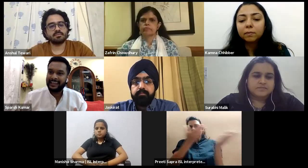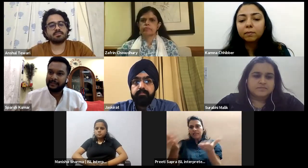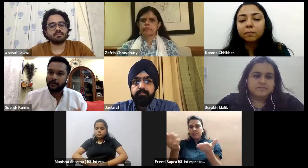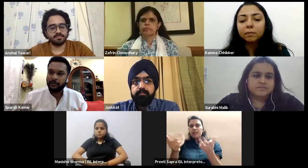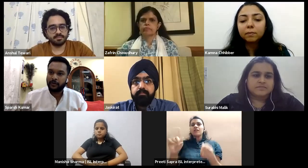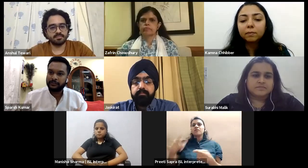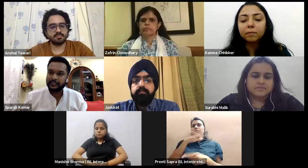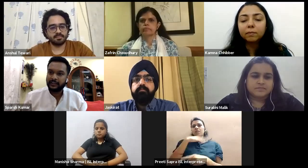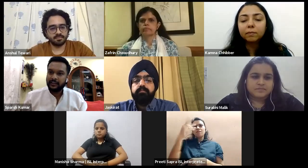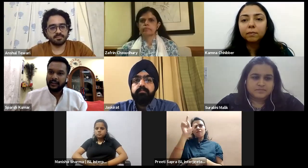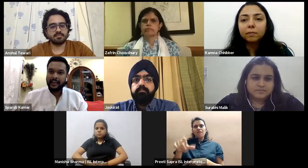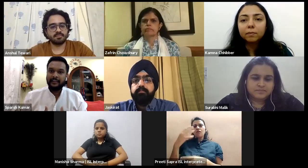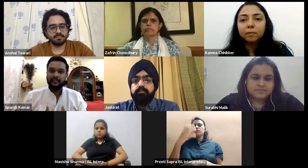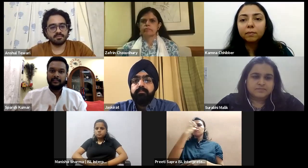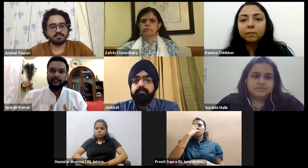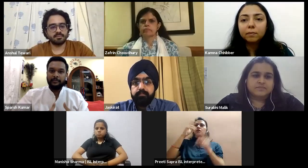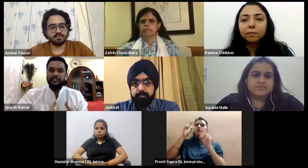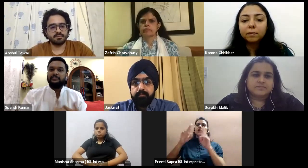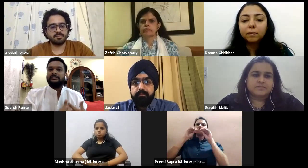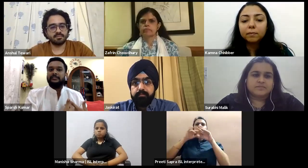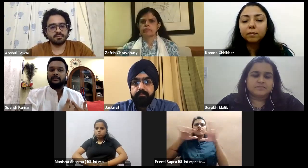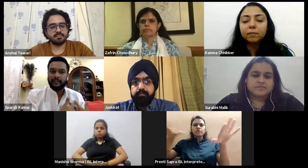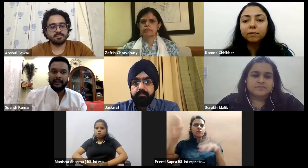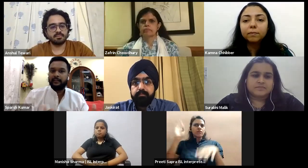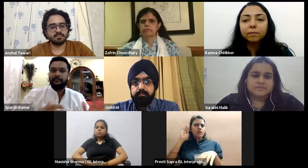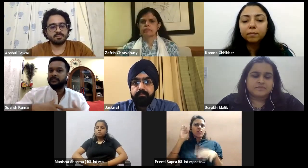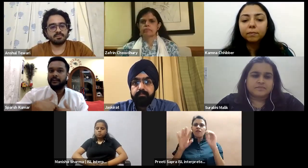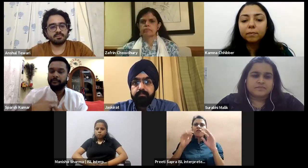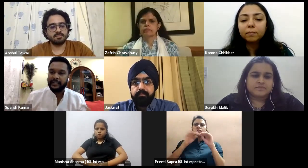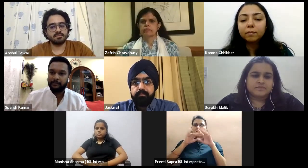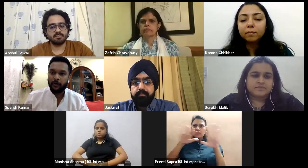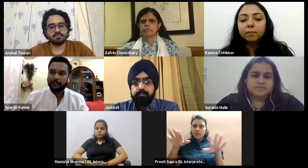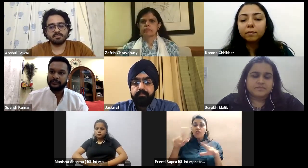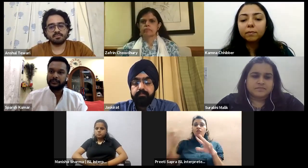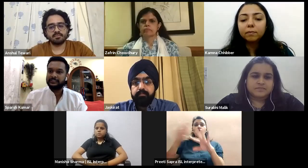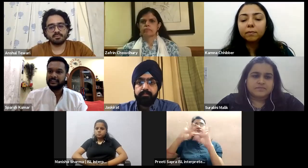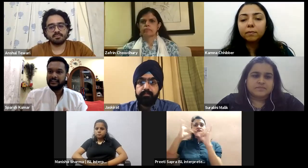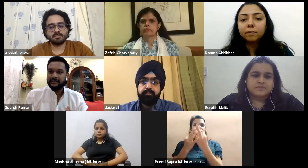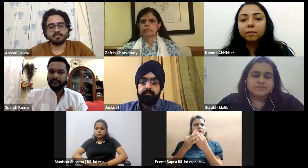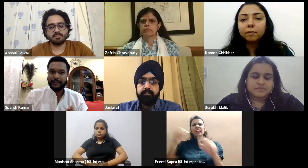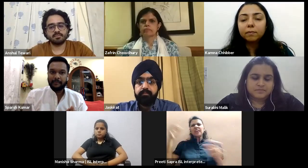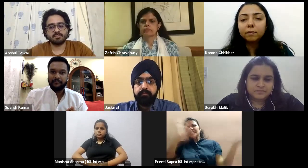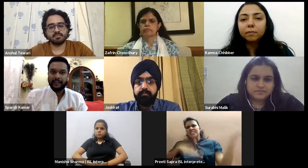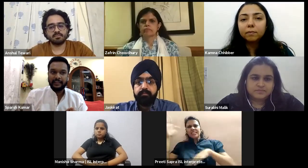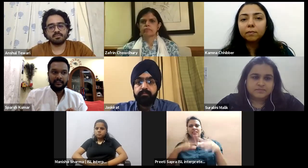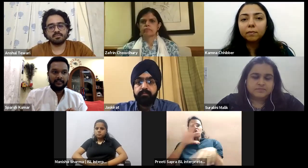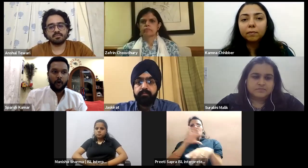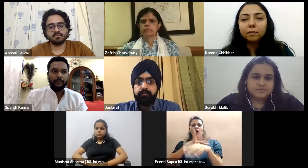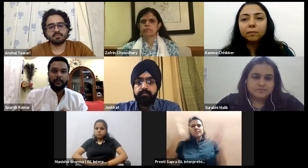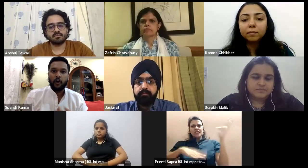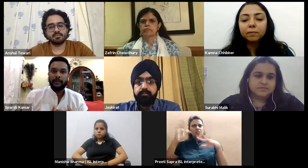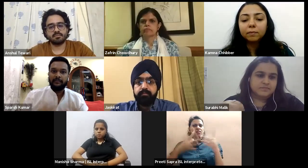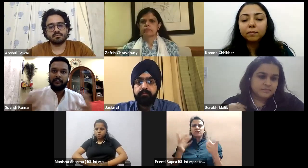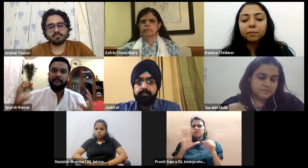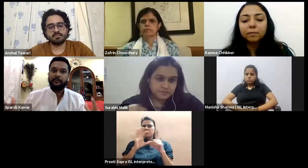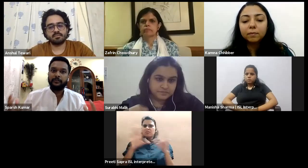in KEM controversy, and the patient's relative started beating up doctors, which became a very